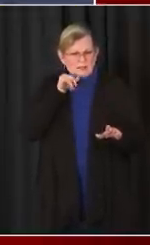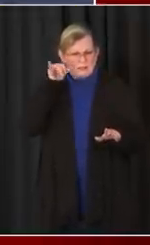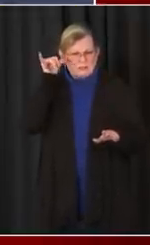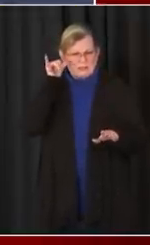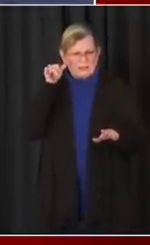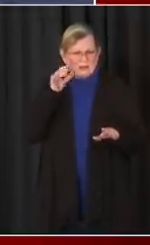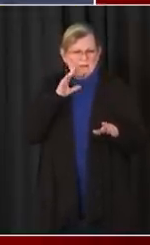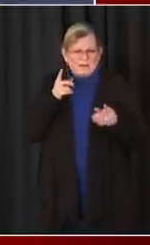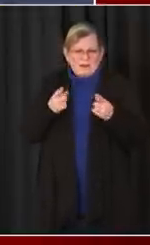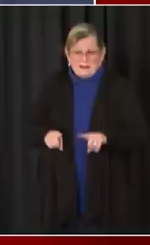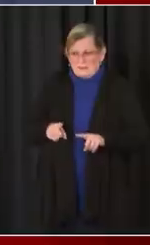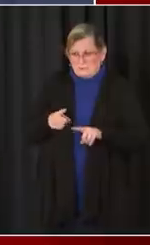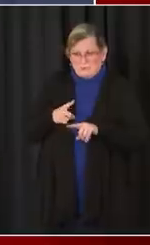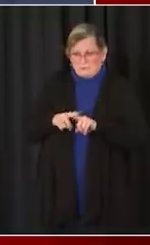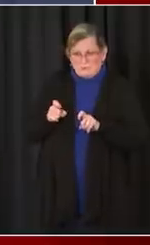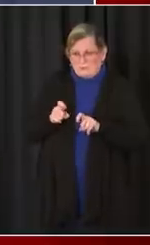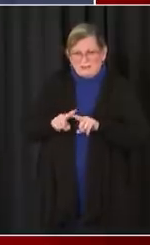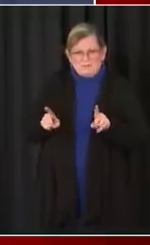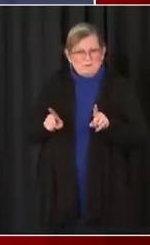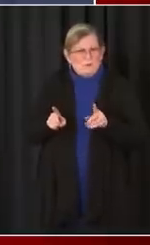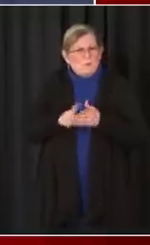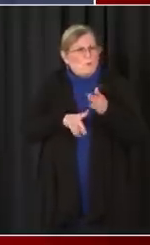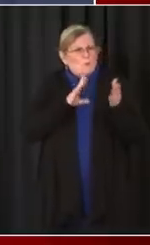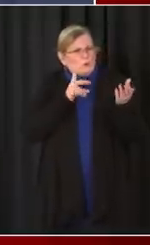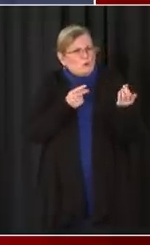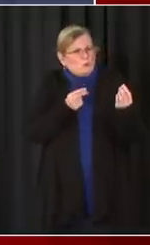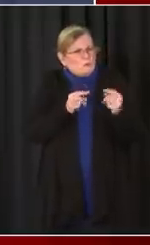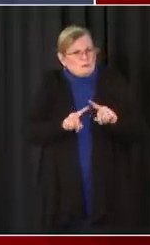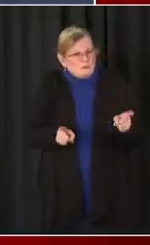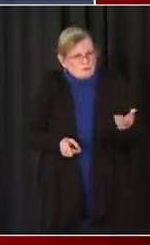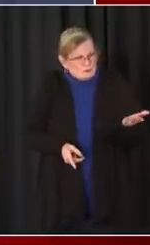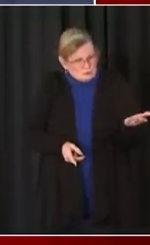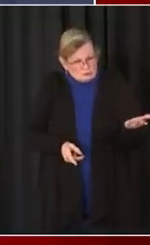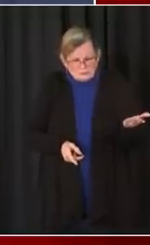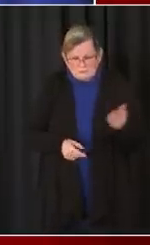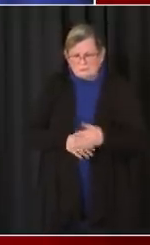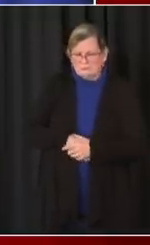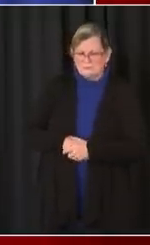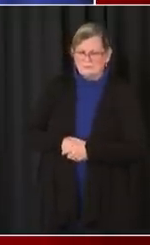What would you have been able to do differently and on what kind of a timeline?